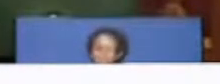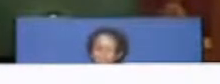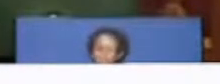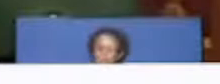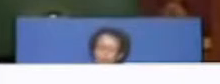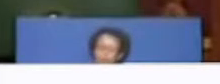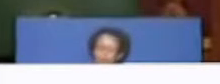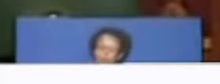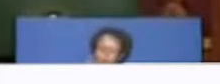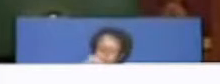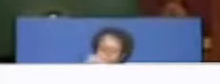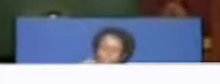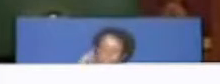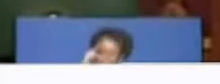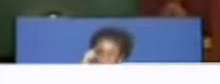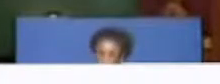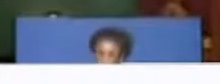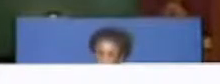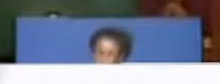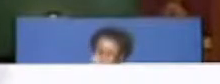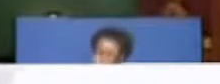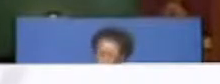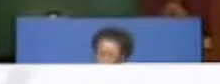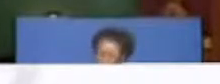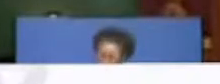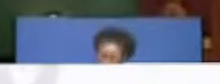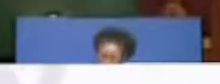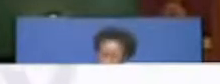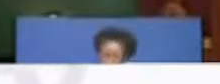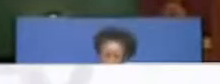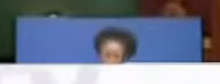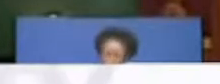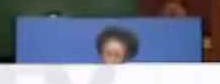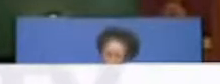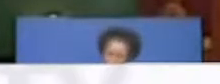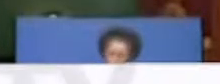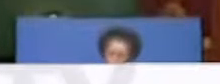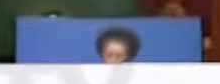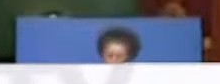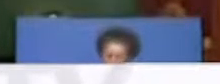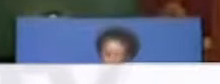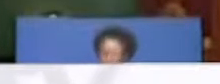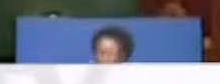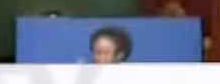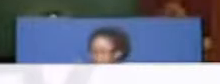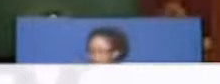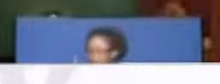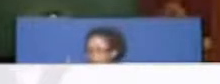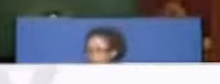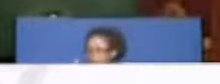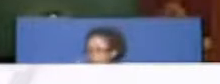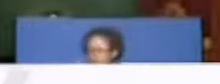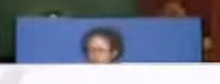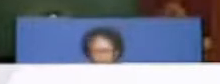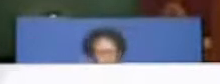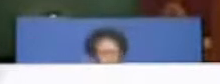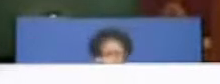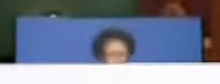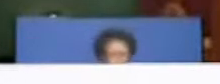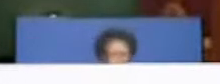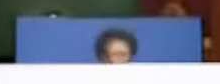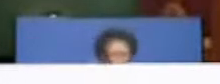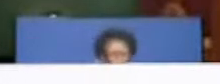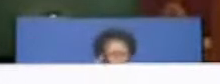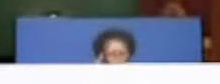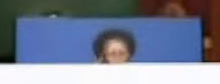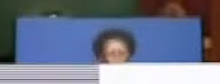target despite the COVID stress over the economy. The KRA projected a Kenya shillings 1.5 trillion collection in